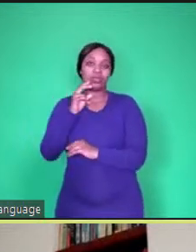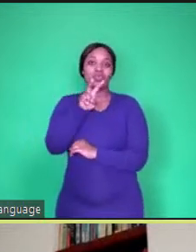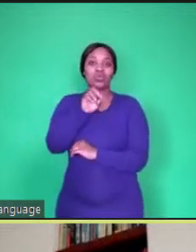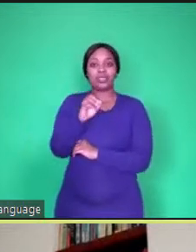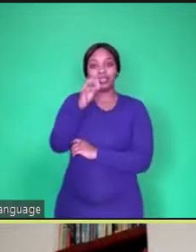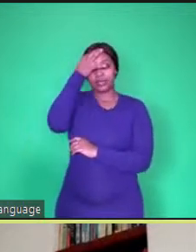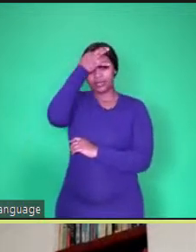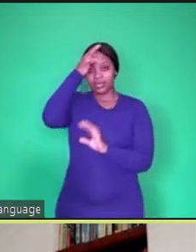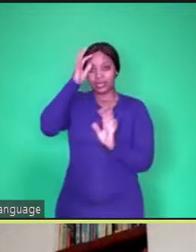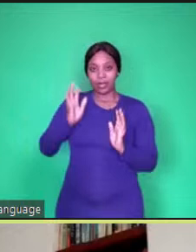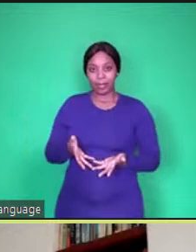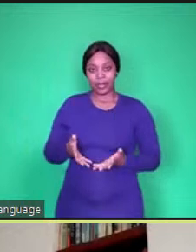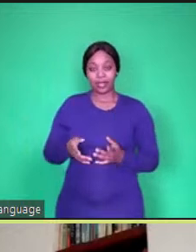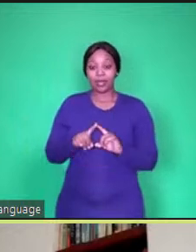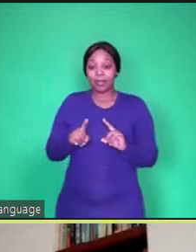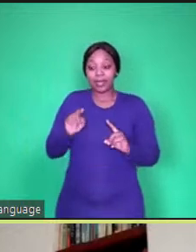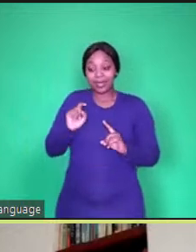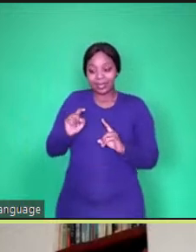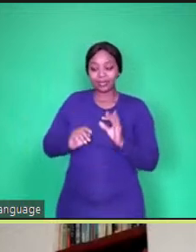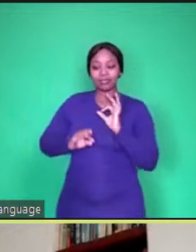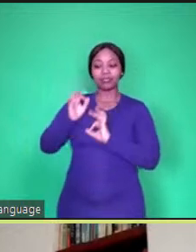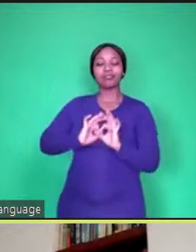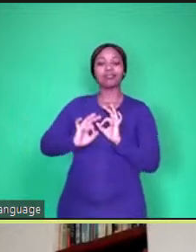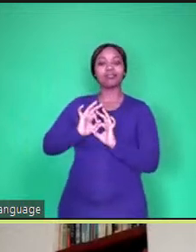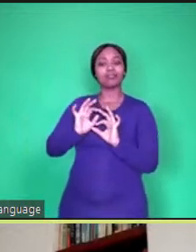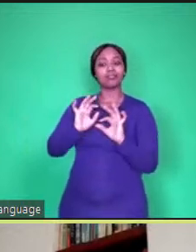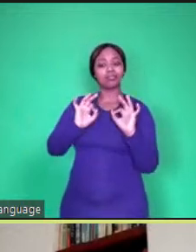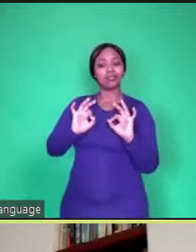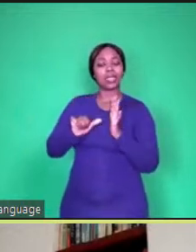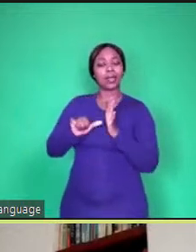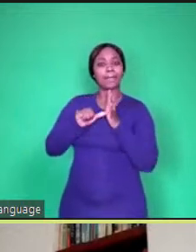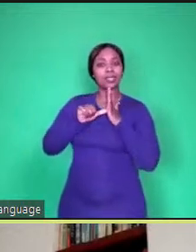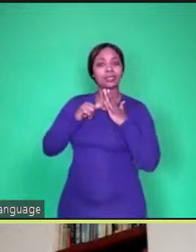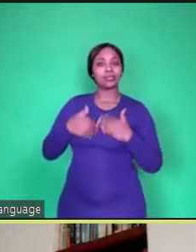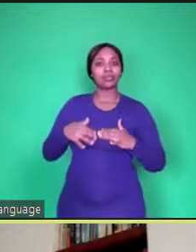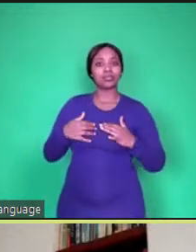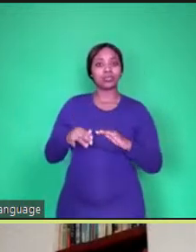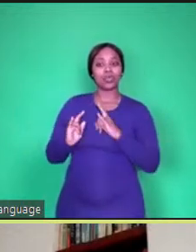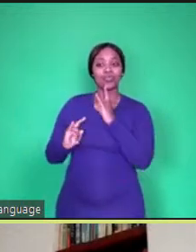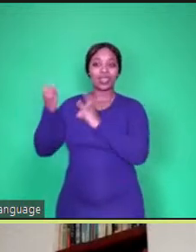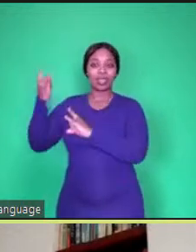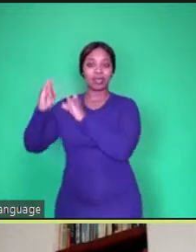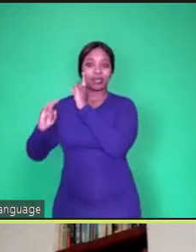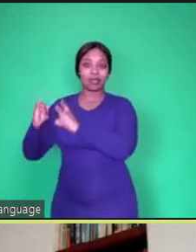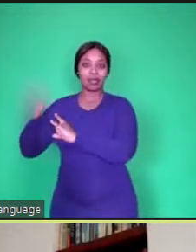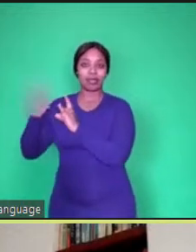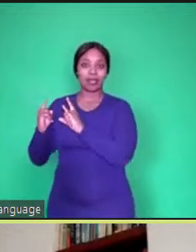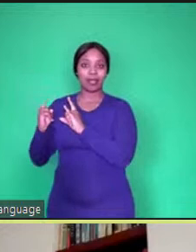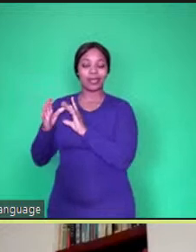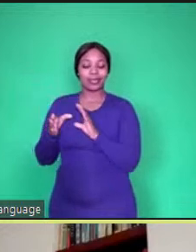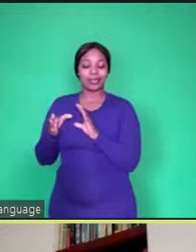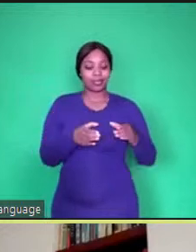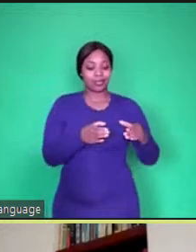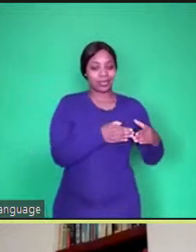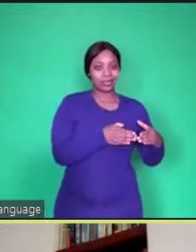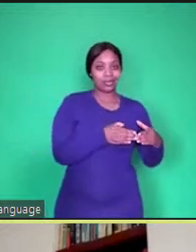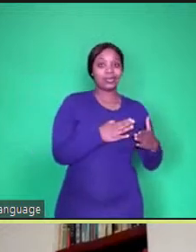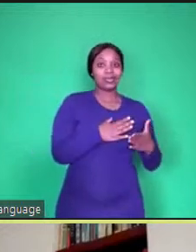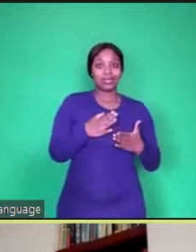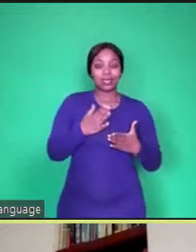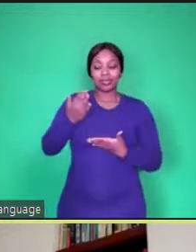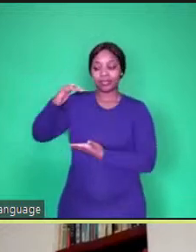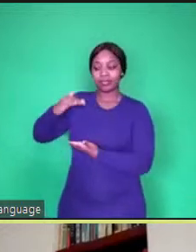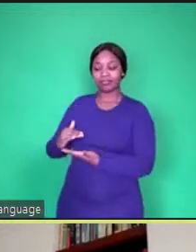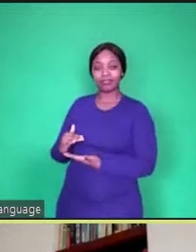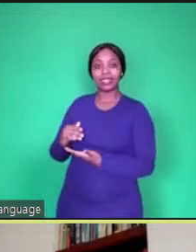But it highlights the importance of the urban demographic surveillance sites that are being introduced in South Africa because